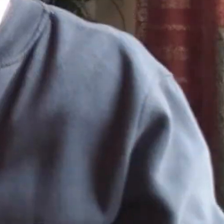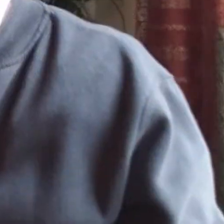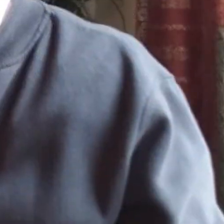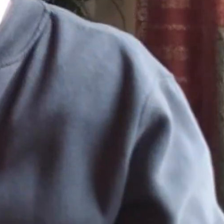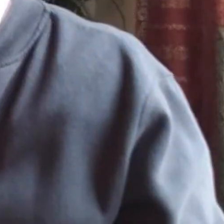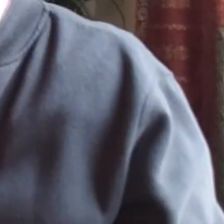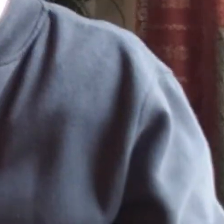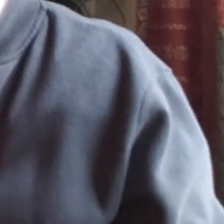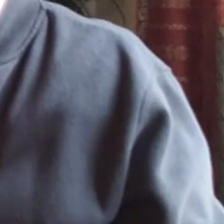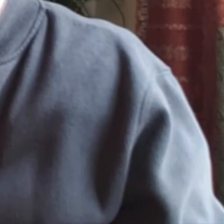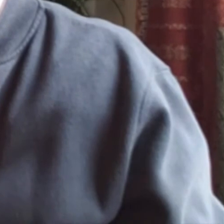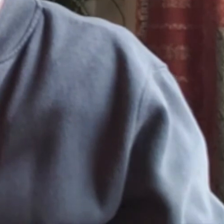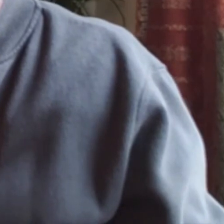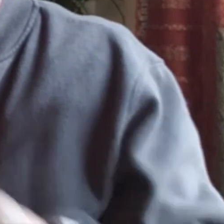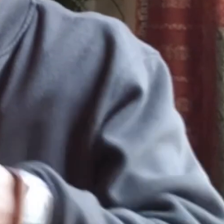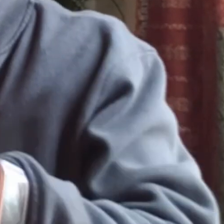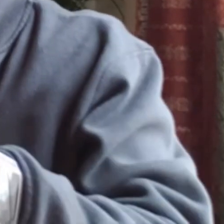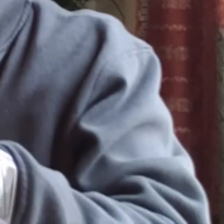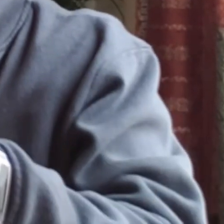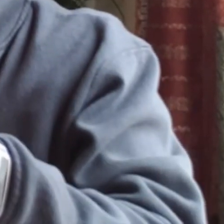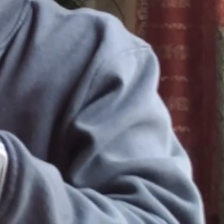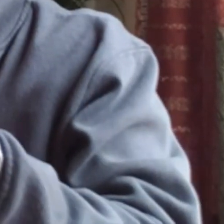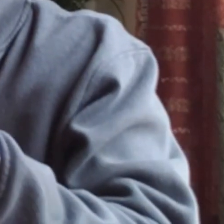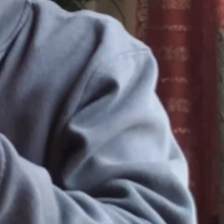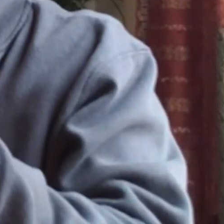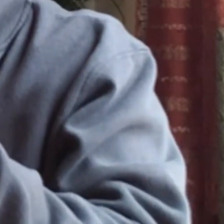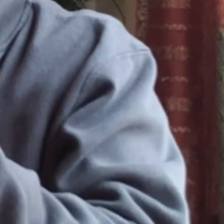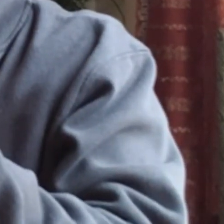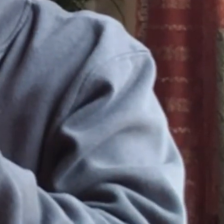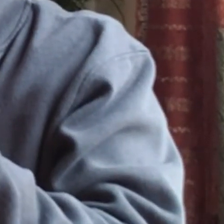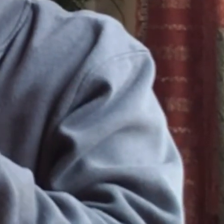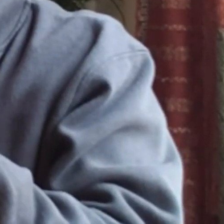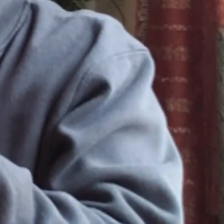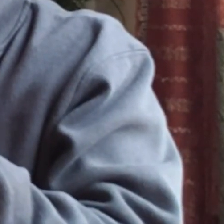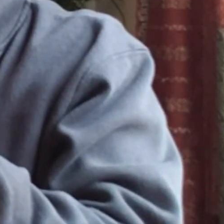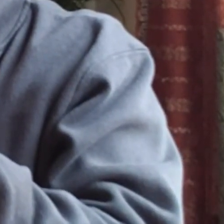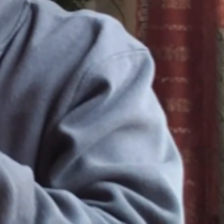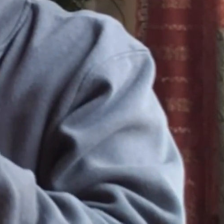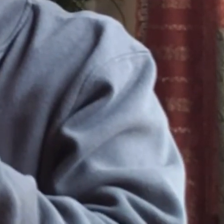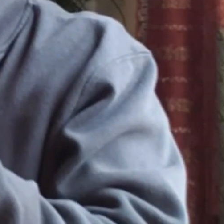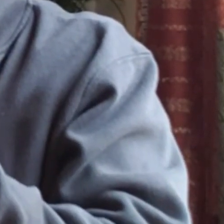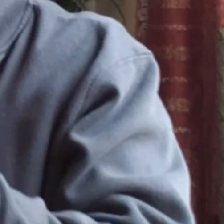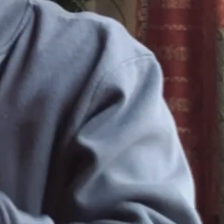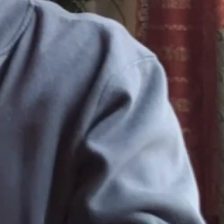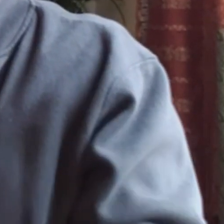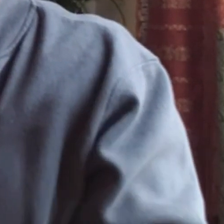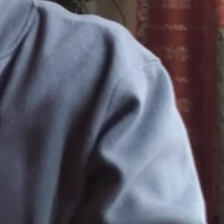Thank you.